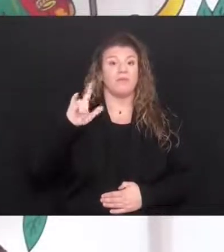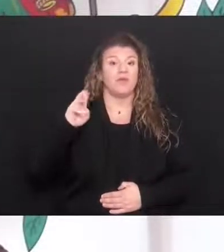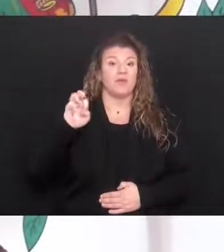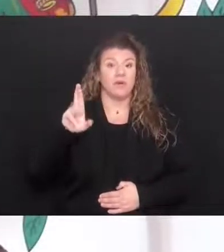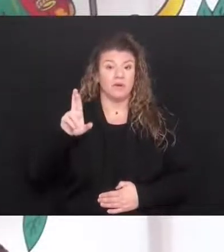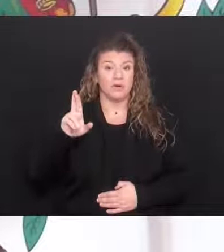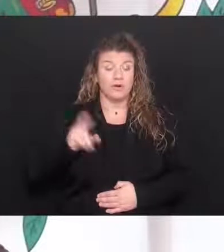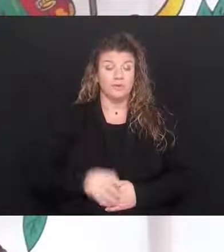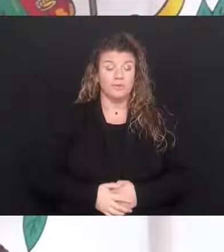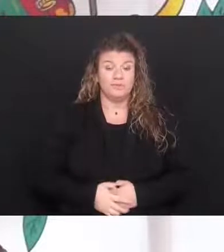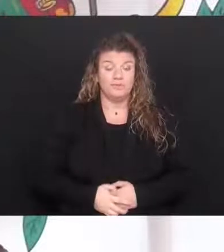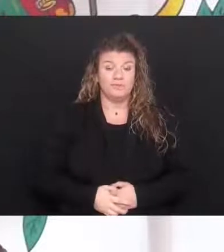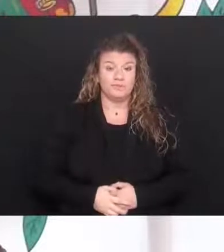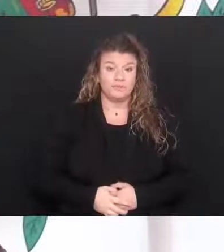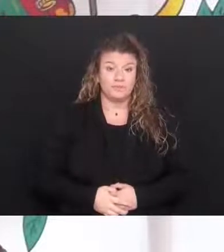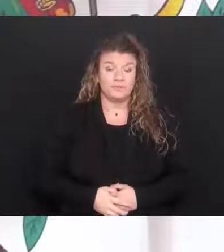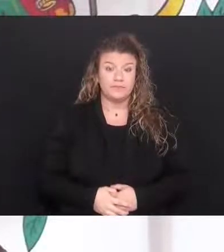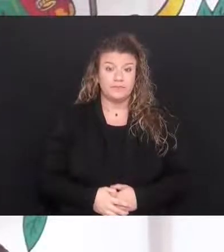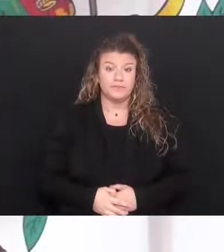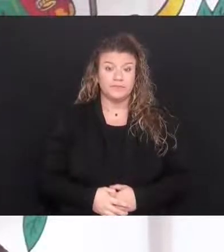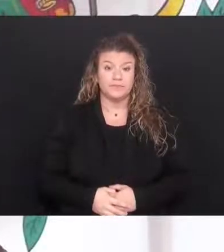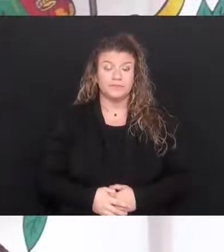County.